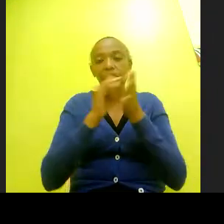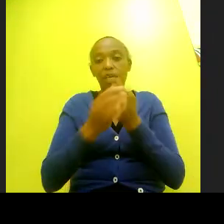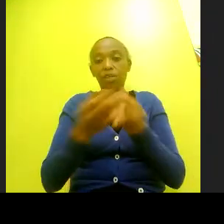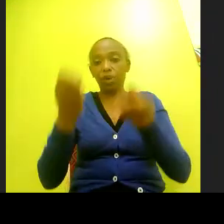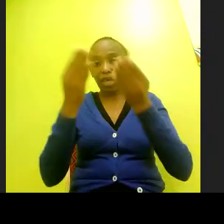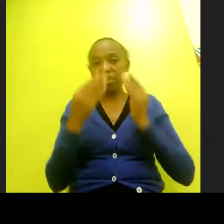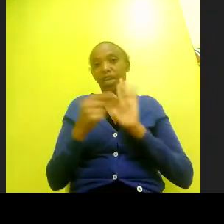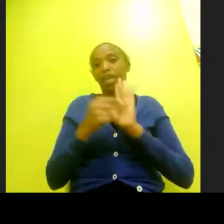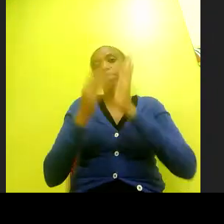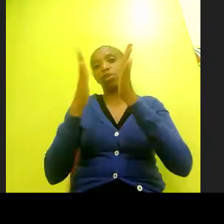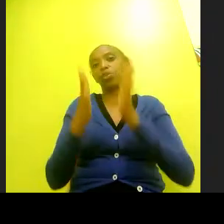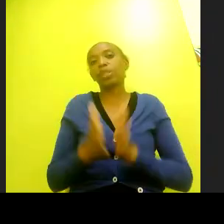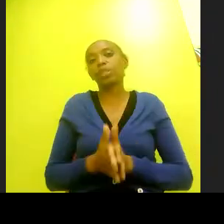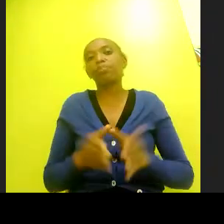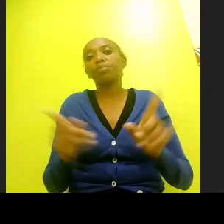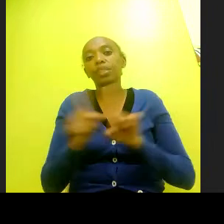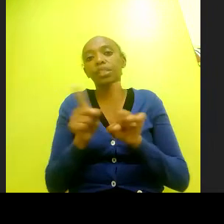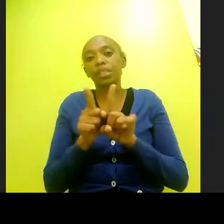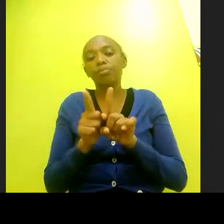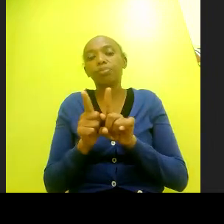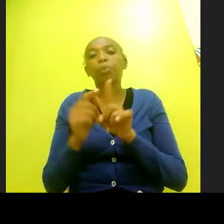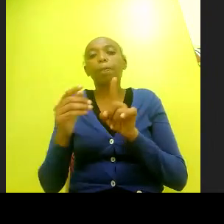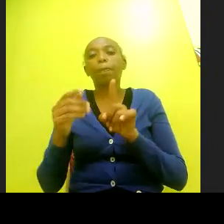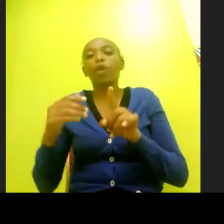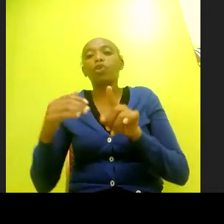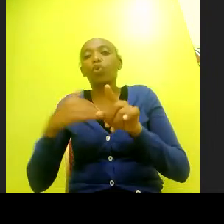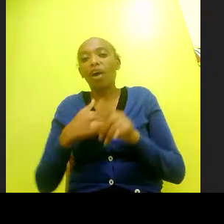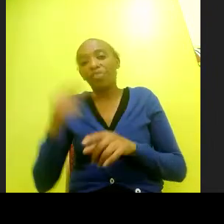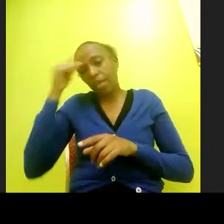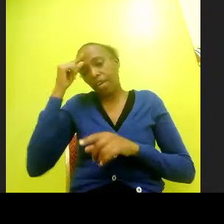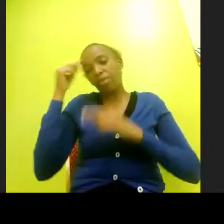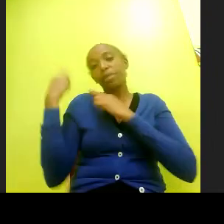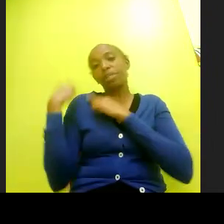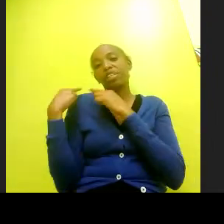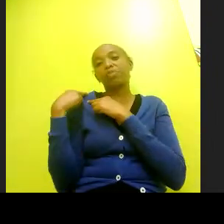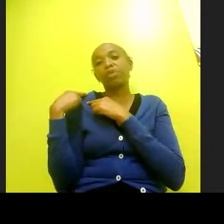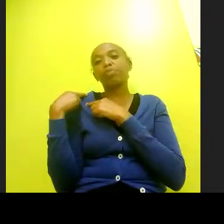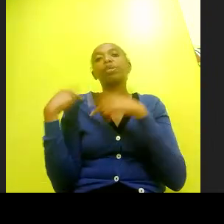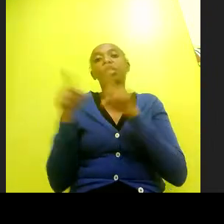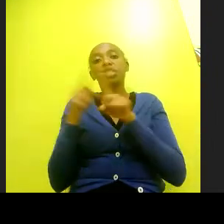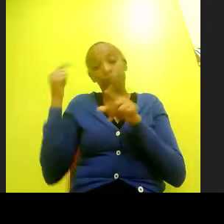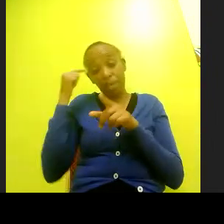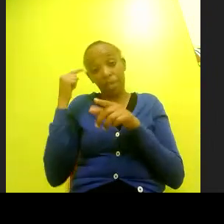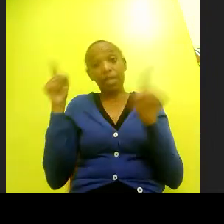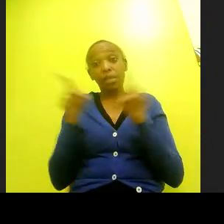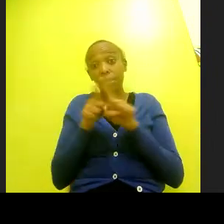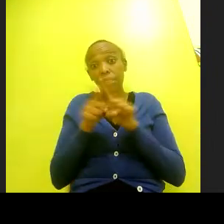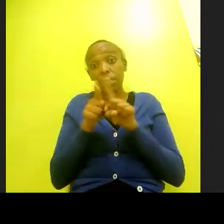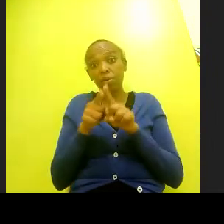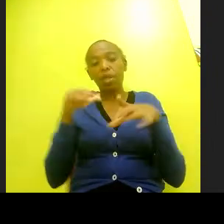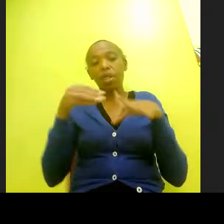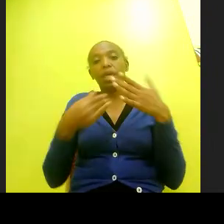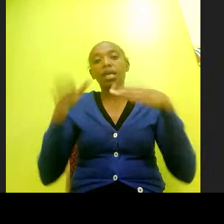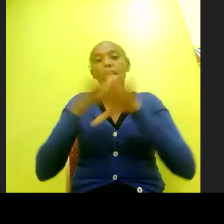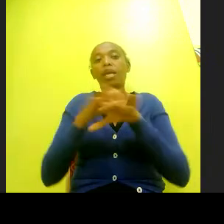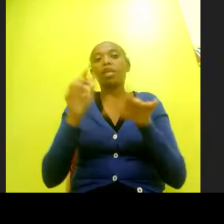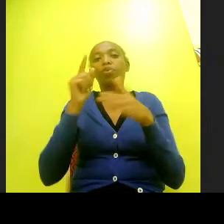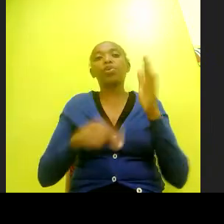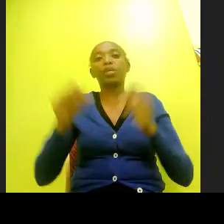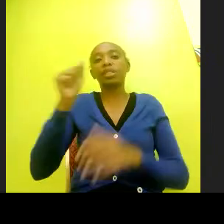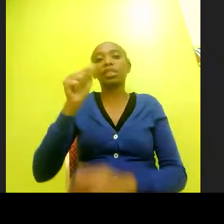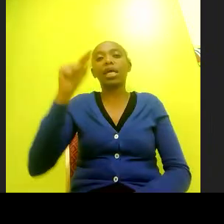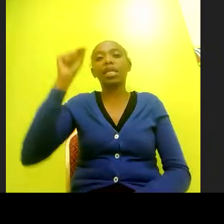indicators, and also to hold those governments accountable towards it. And I think also in line with what Salima was saying,